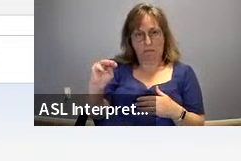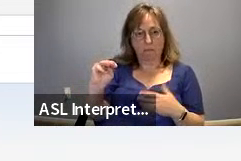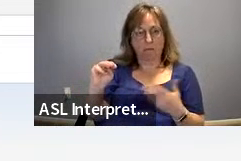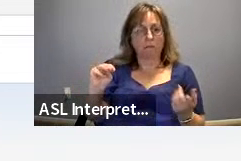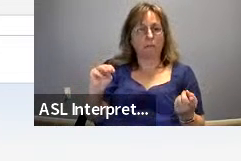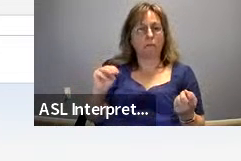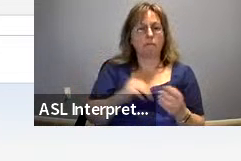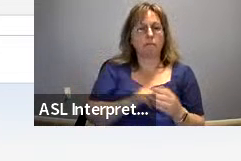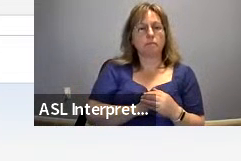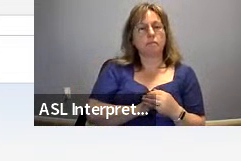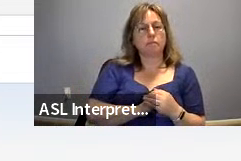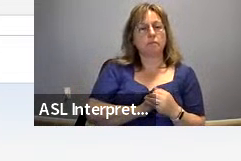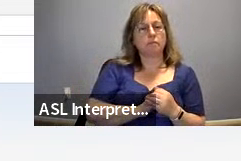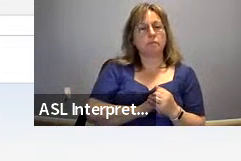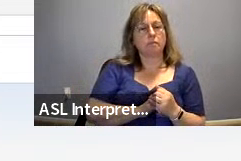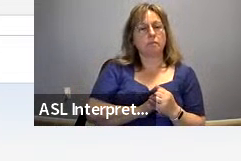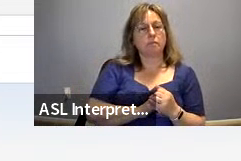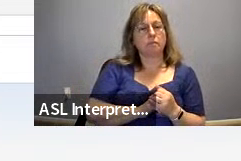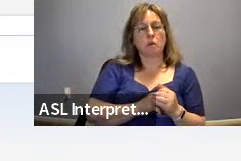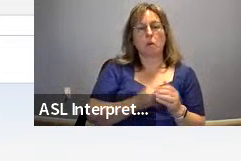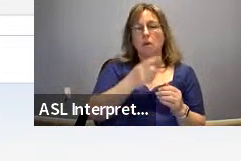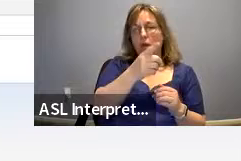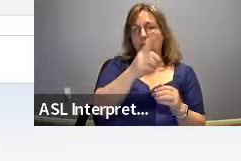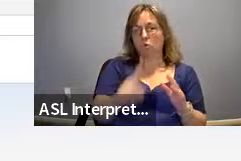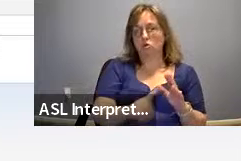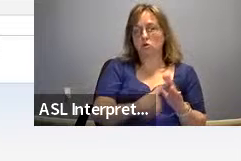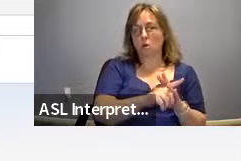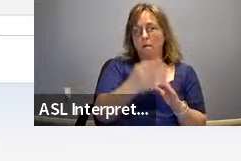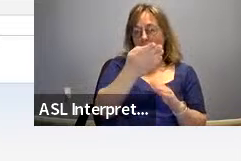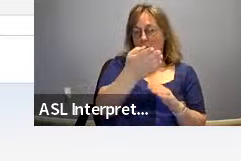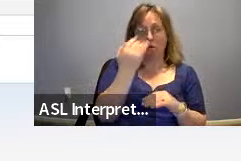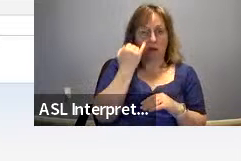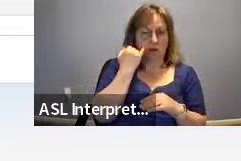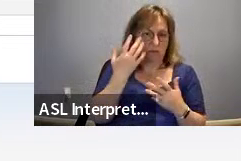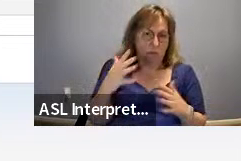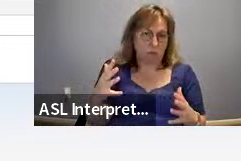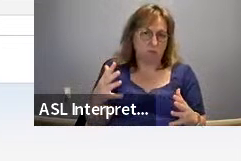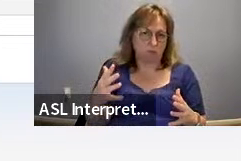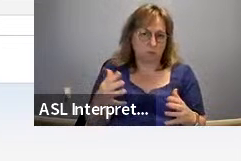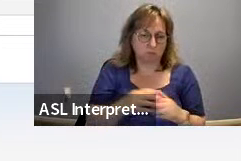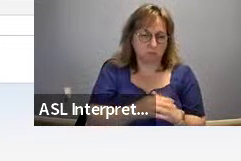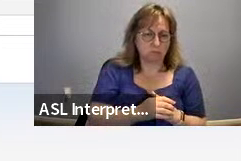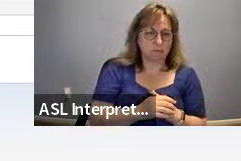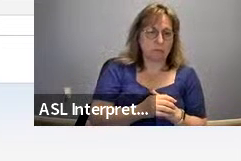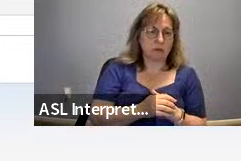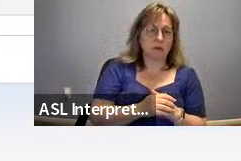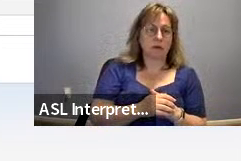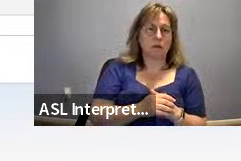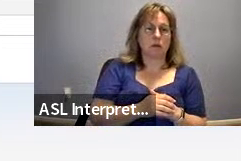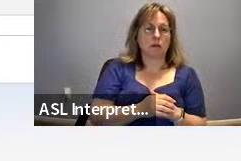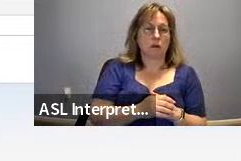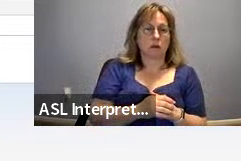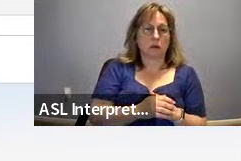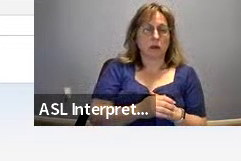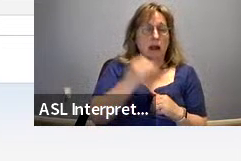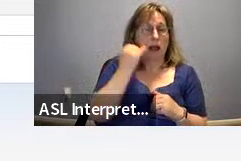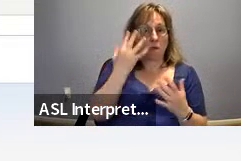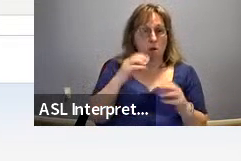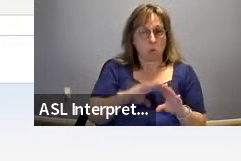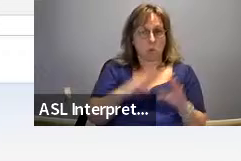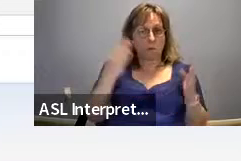would show up if you've already completed that section. And what I would do to open it back